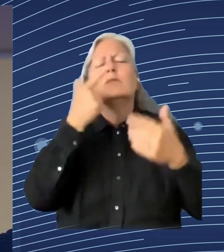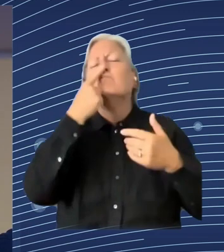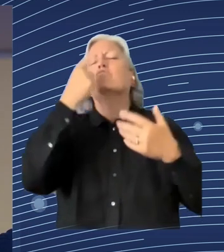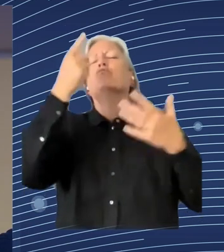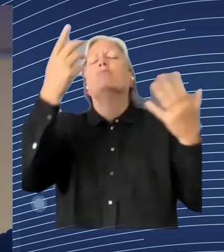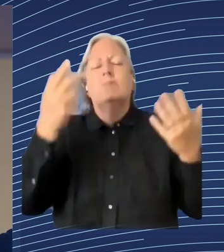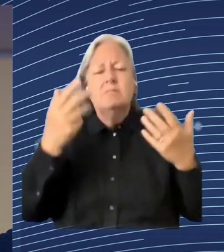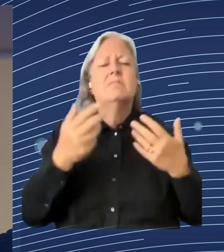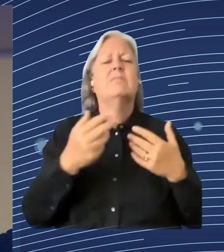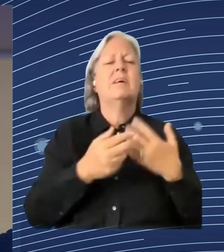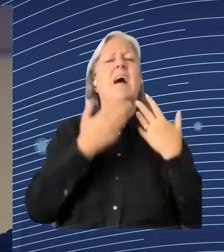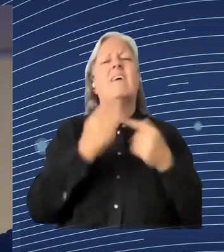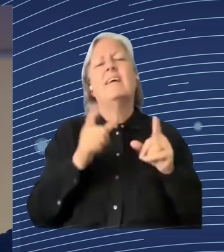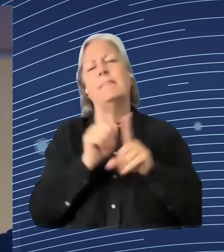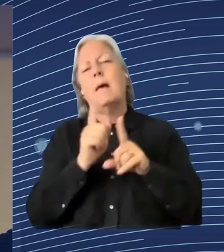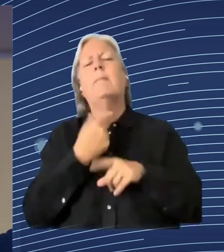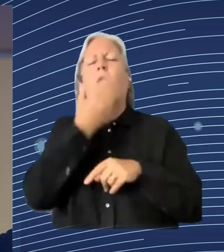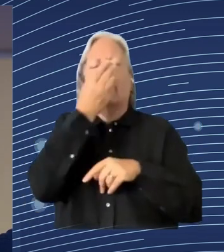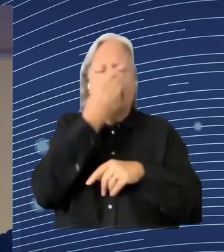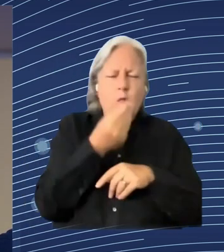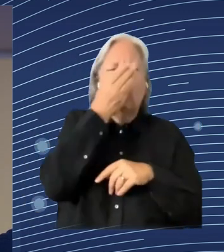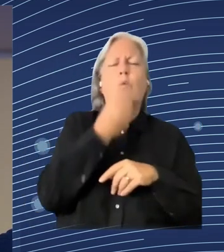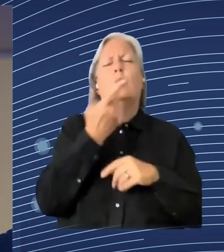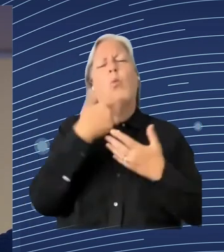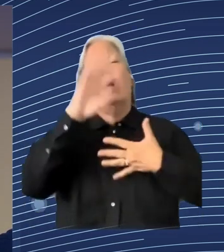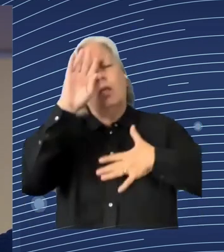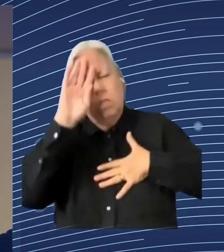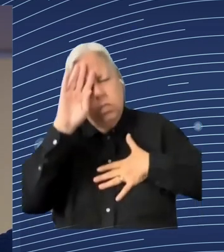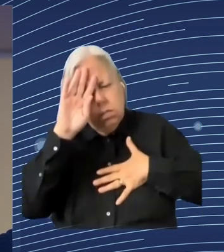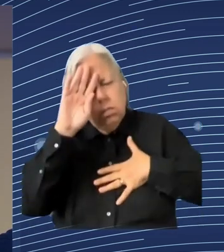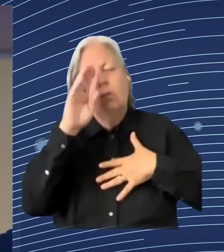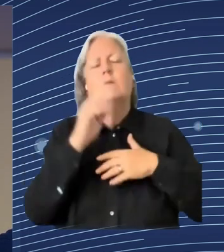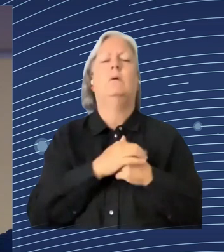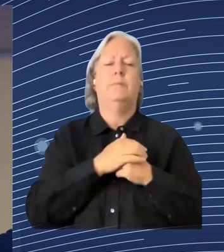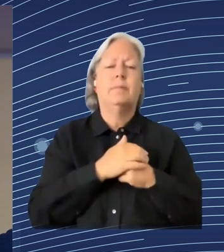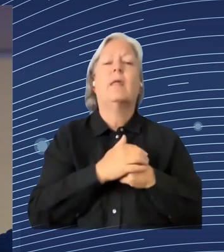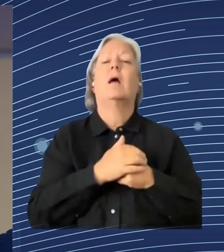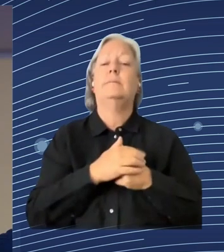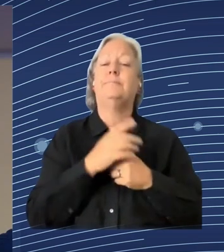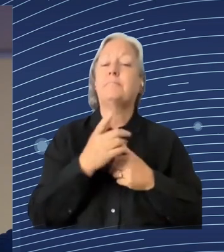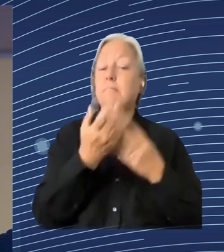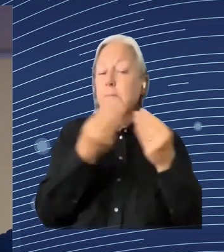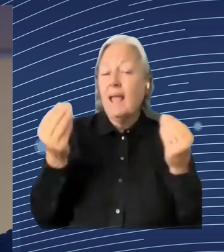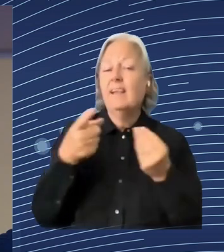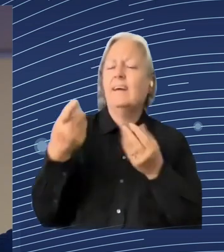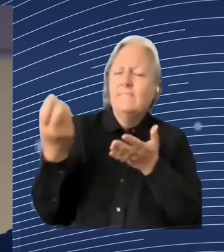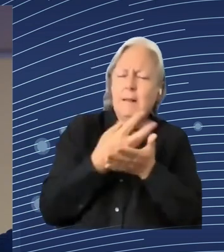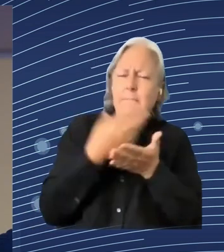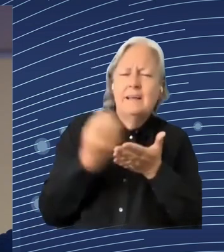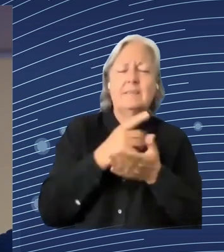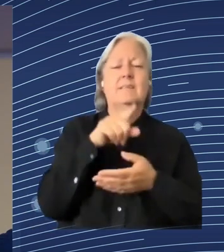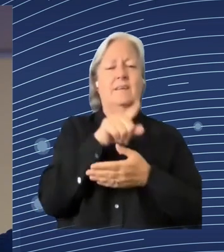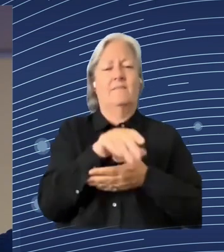flu related sicknesses. And then we had a lot of information for, again, the field specific level.